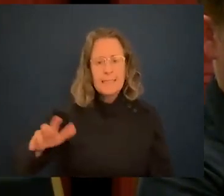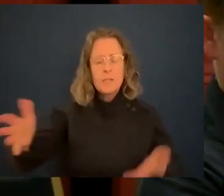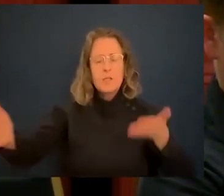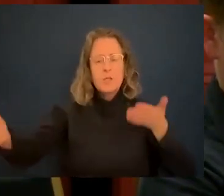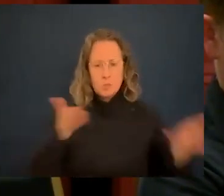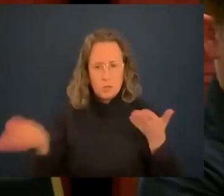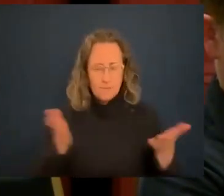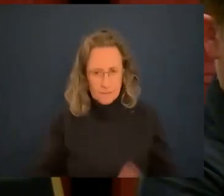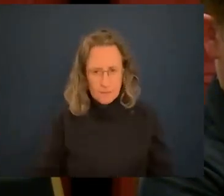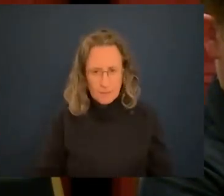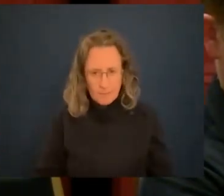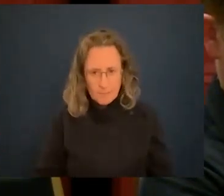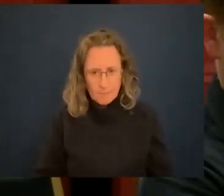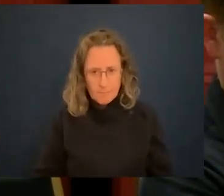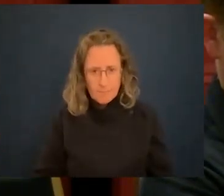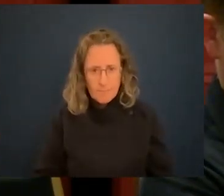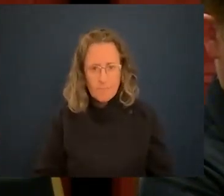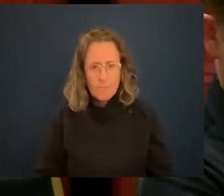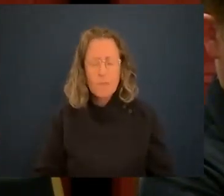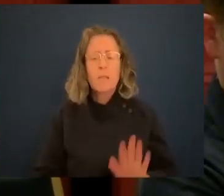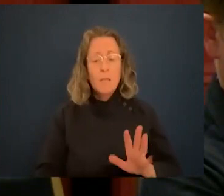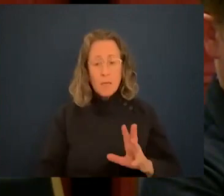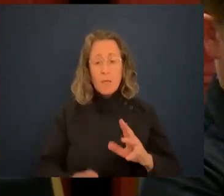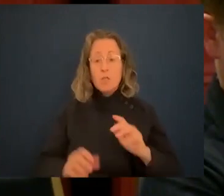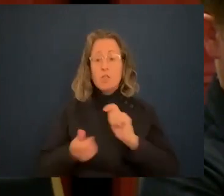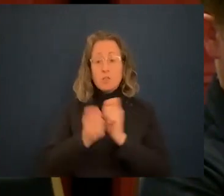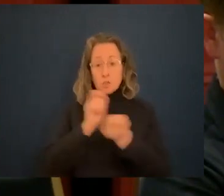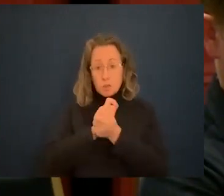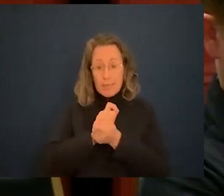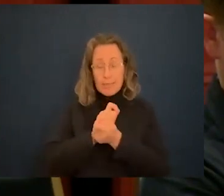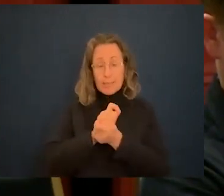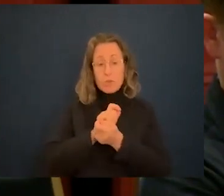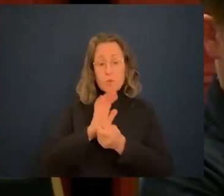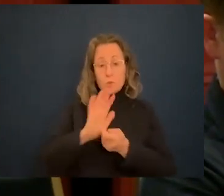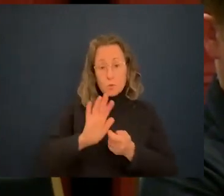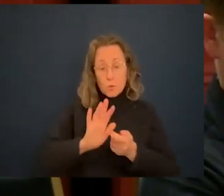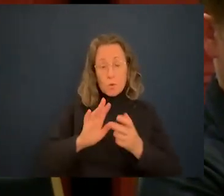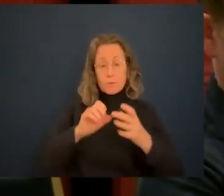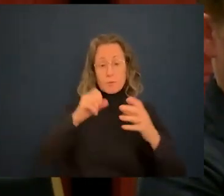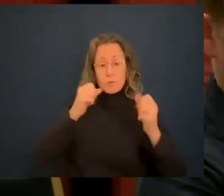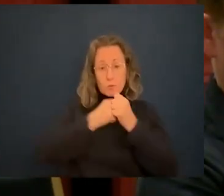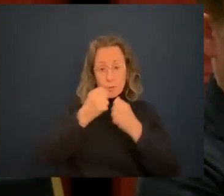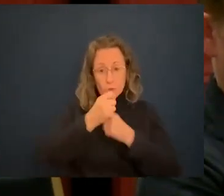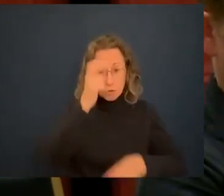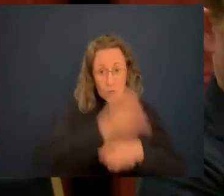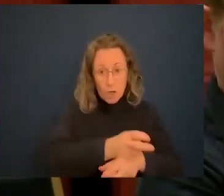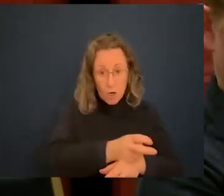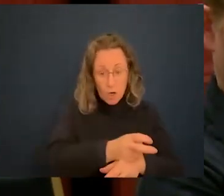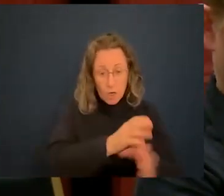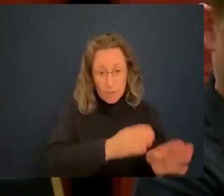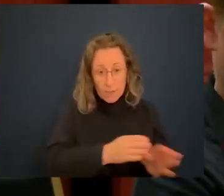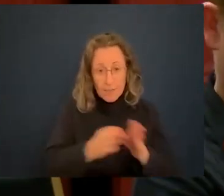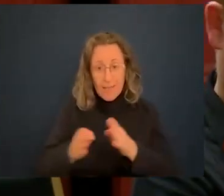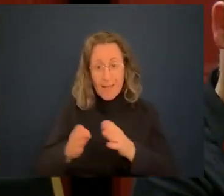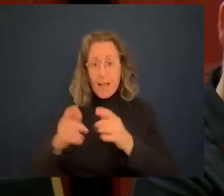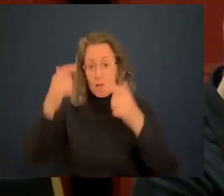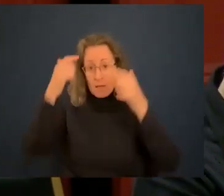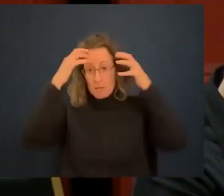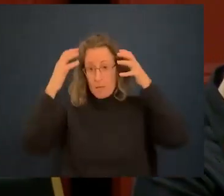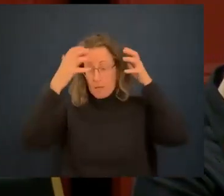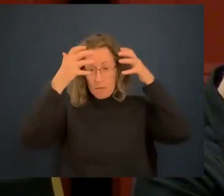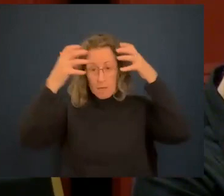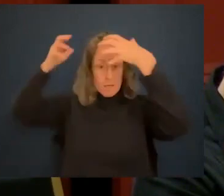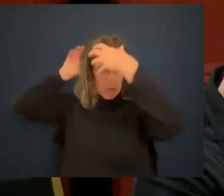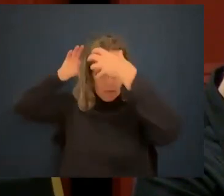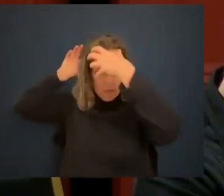hard infrastructure changes hard organizational change is hard and Paradigm Shift of like our minds and our hearts is really